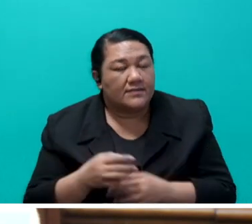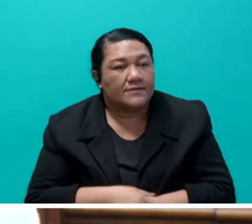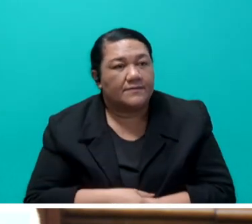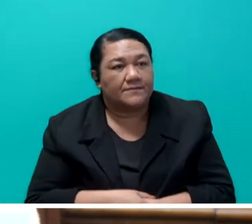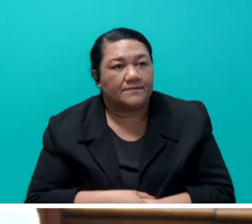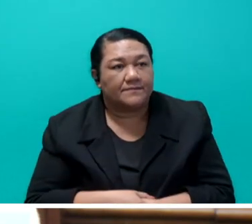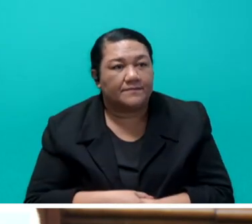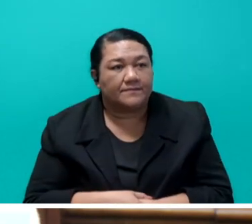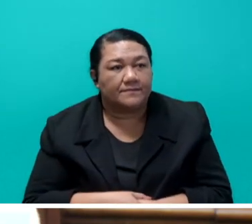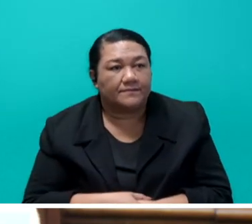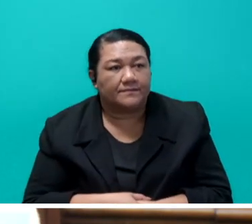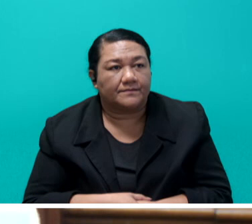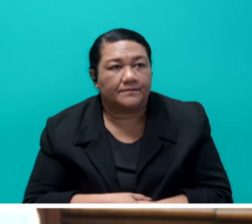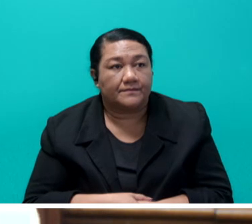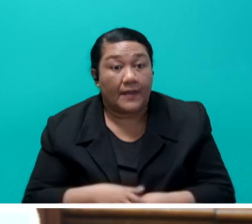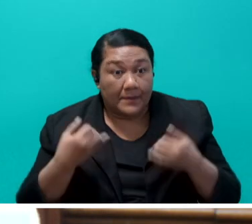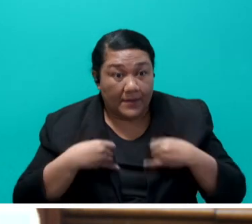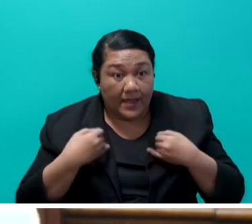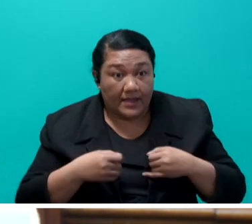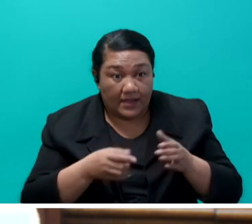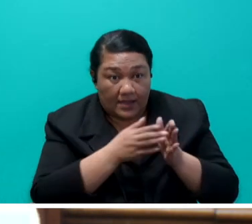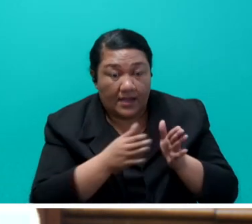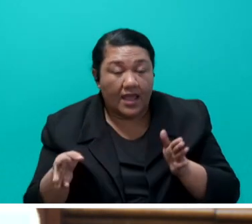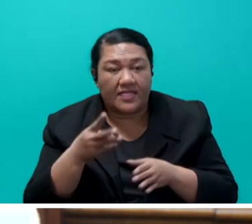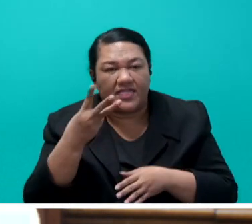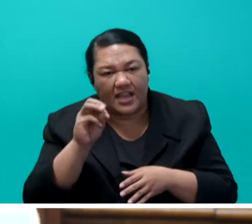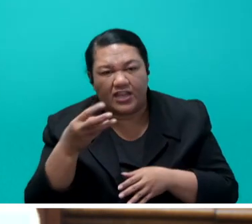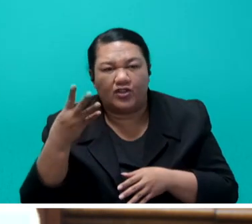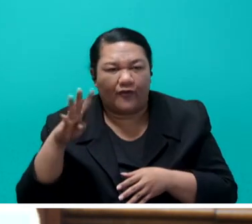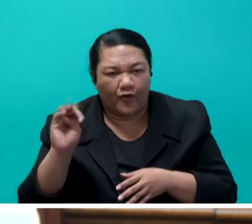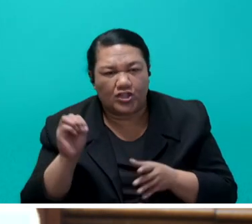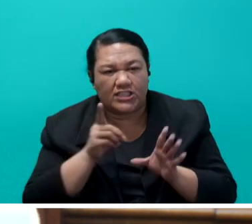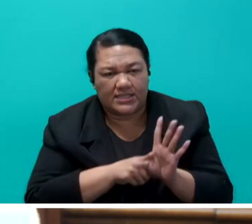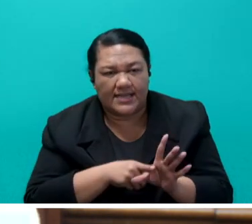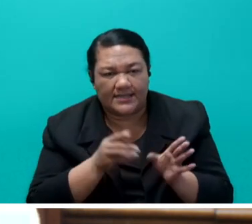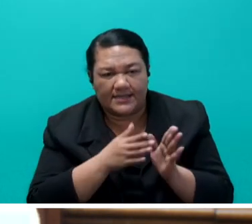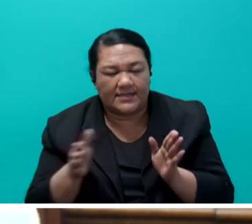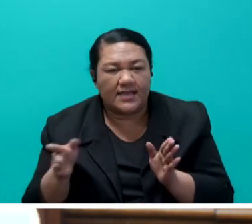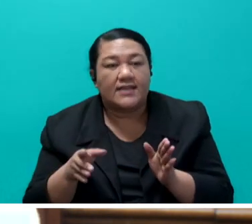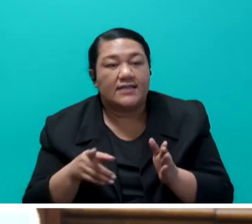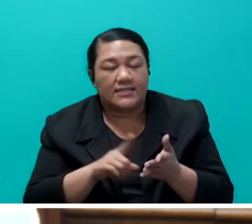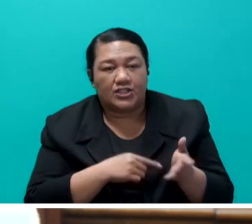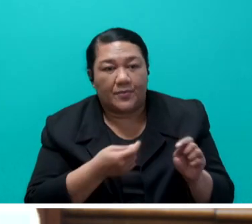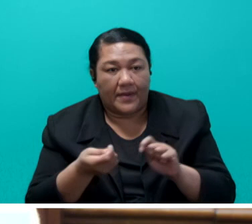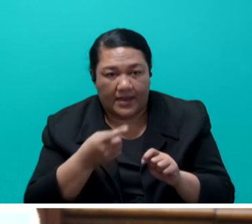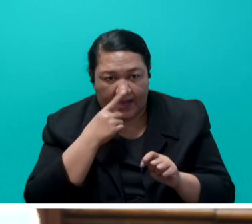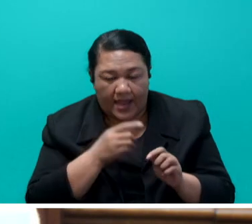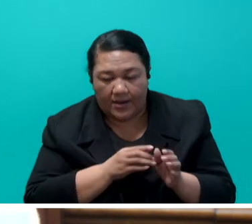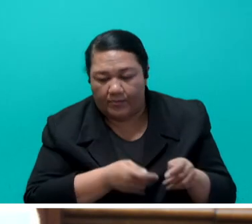release plan, which will take up to 30 to 40 years, Mr. Speaker, sir, Japan can redirect resources